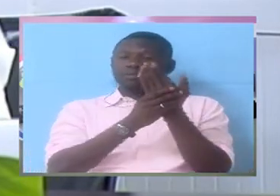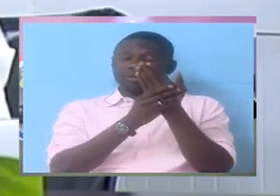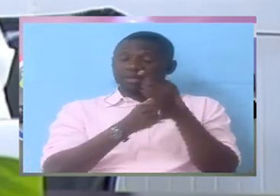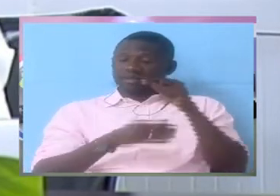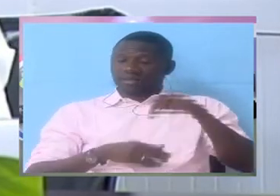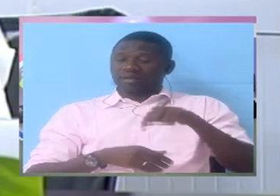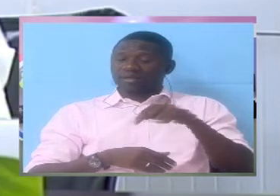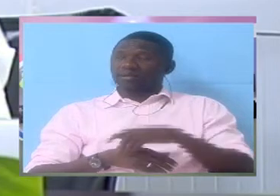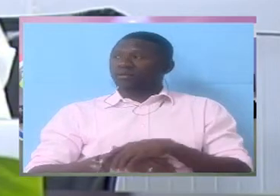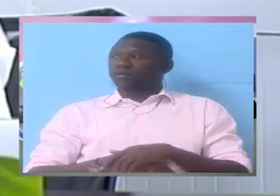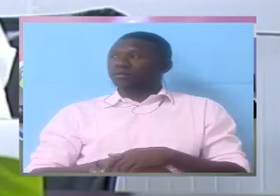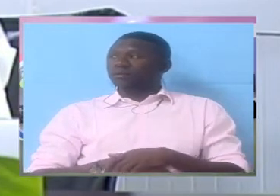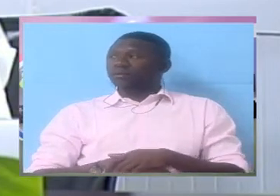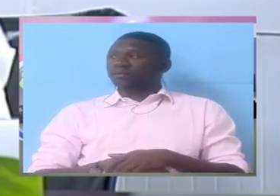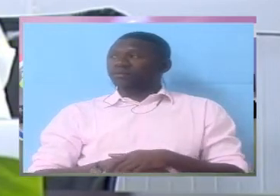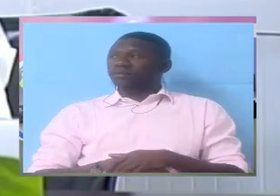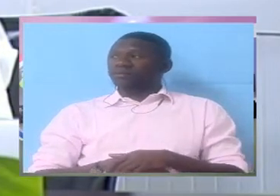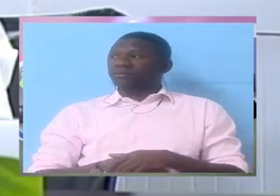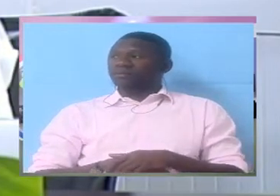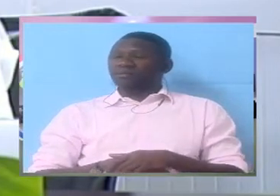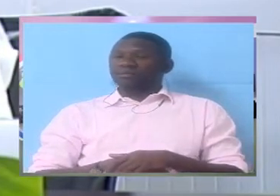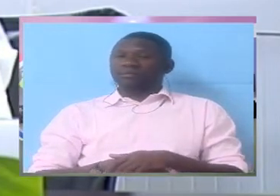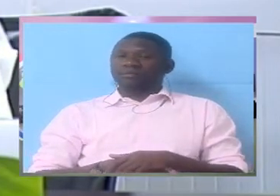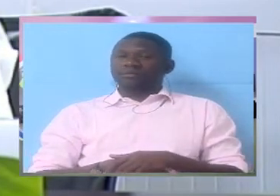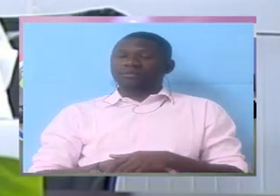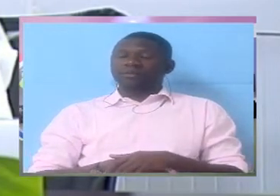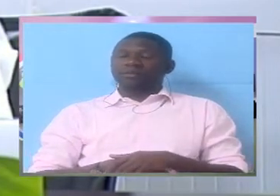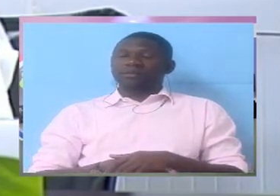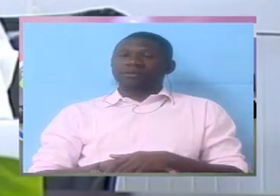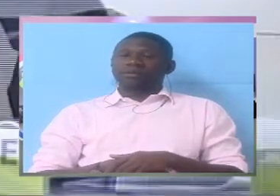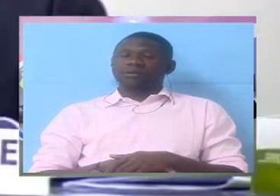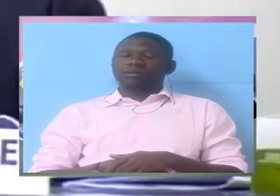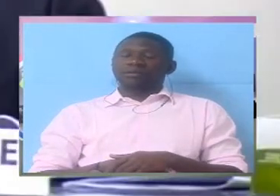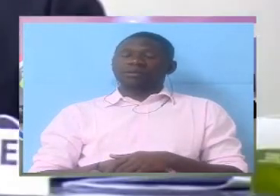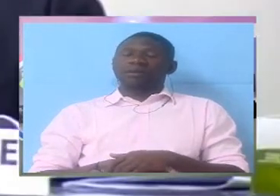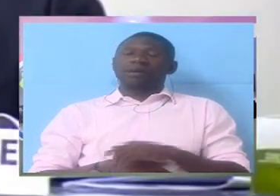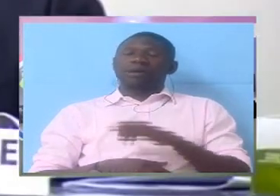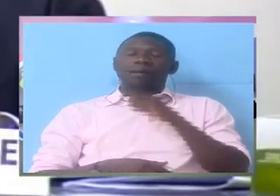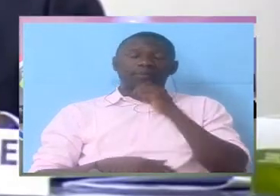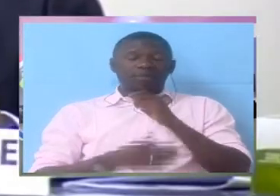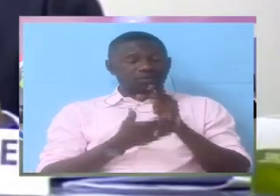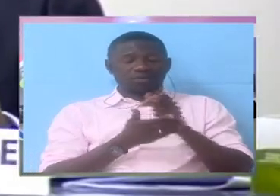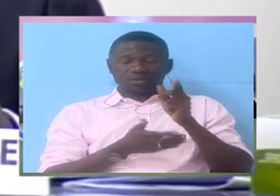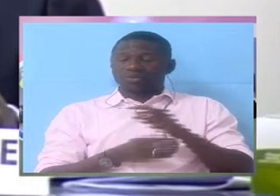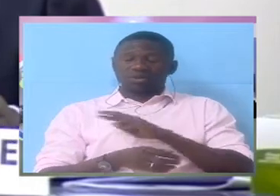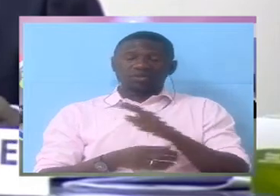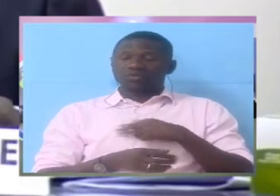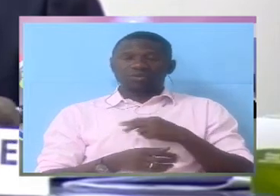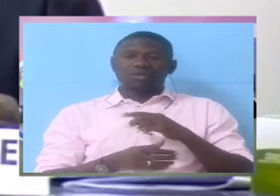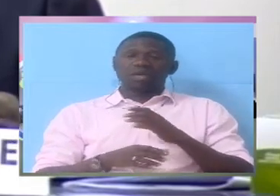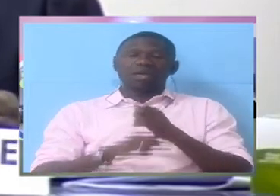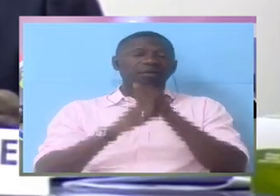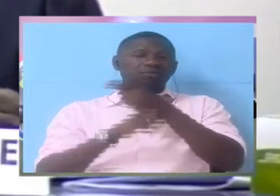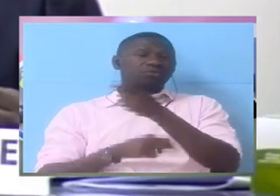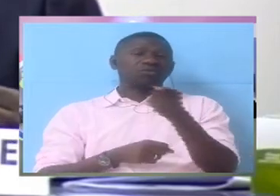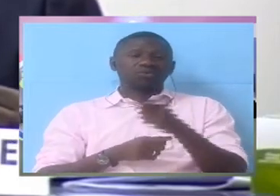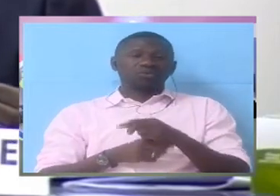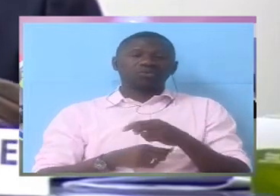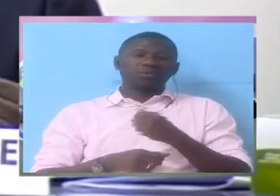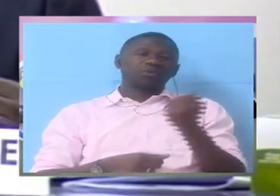But Mr. Witness, that is not helpful to you. It's only yesterday. You sat here and remembered things,